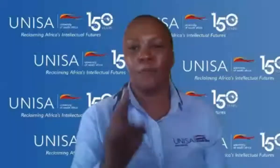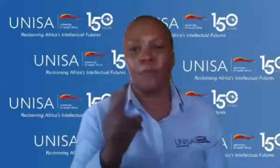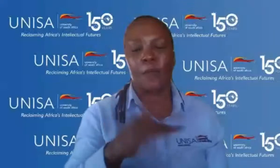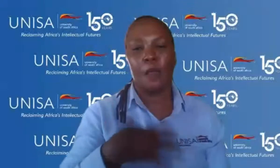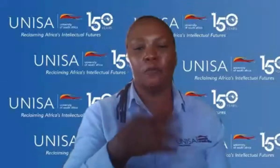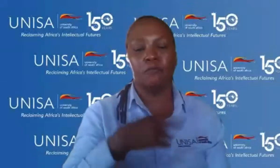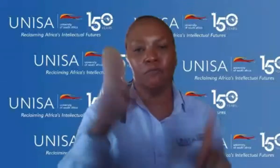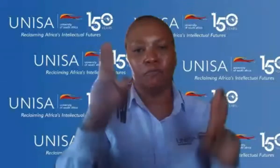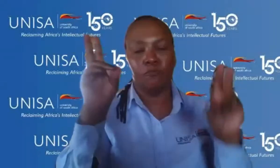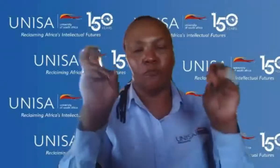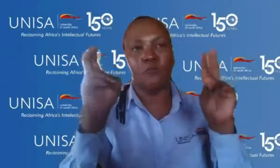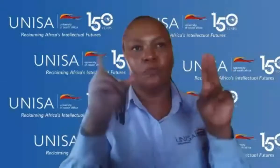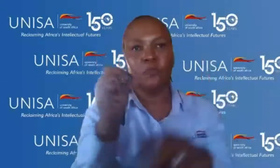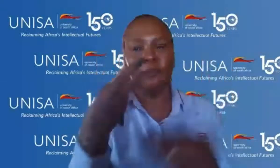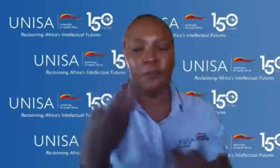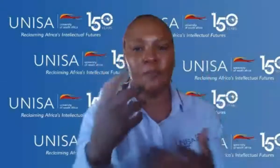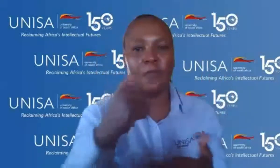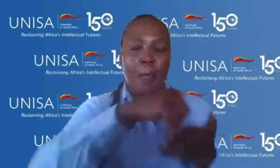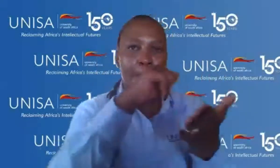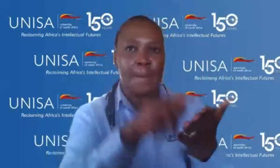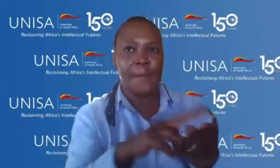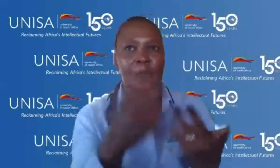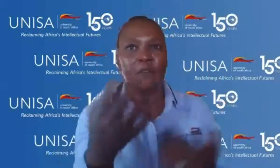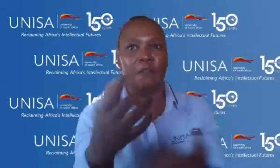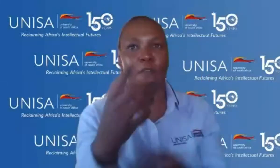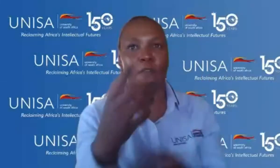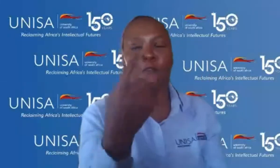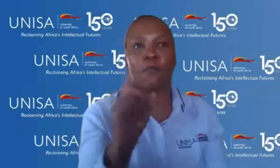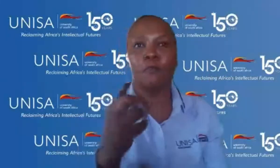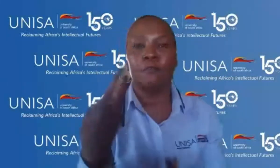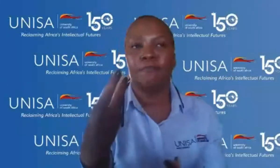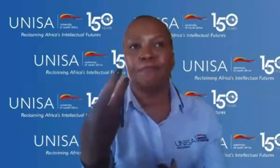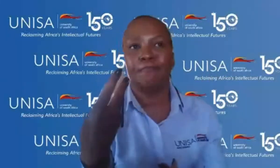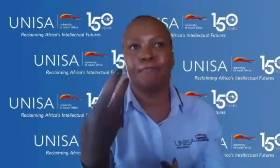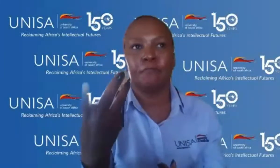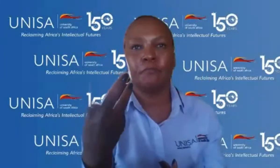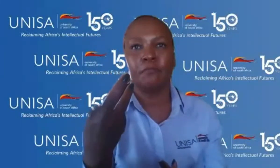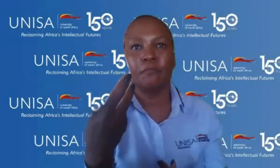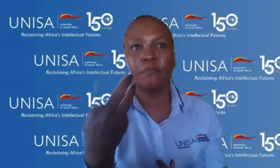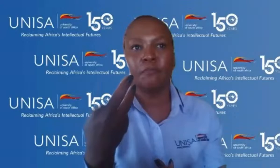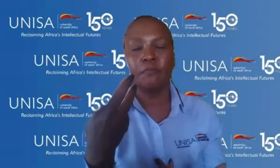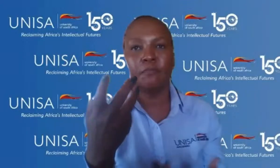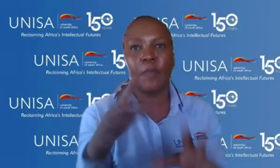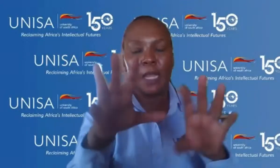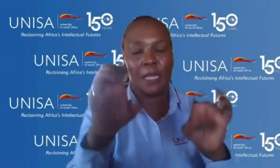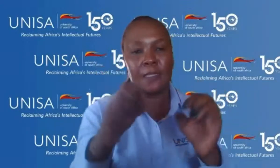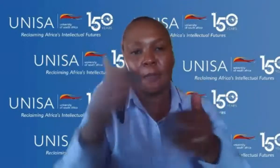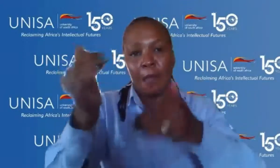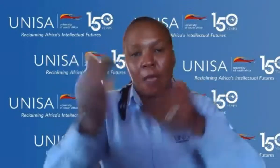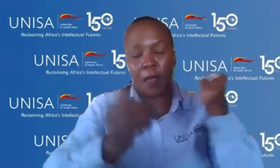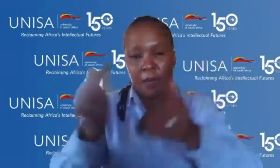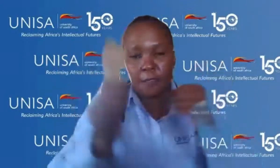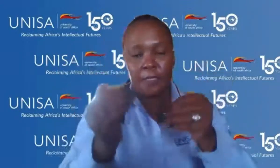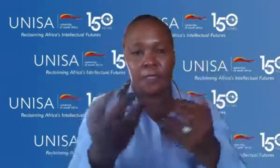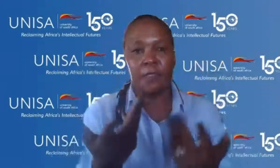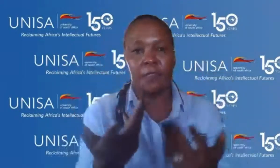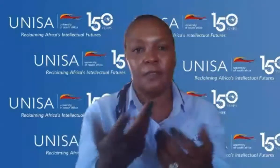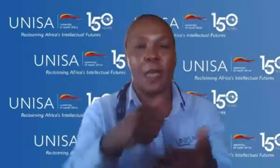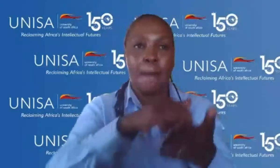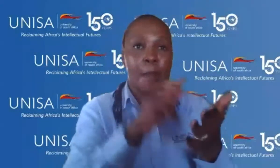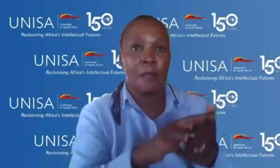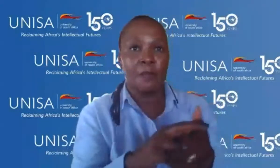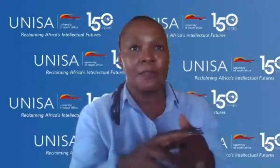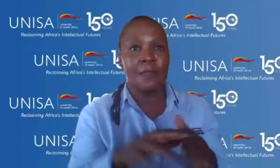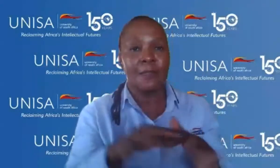of applying for exam arrangements. Applying for exam arrangements